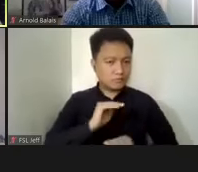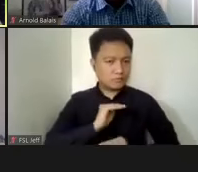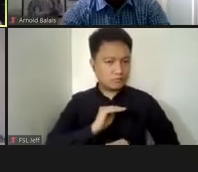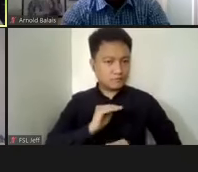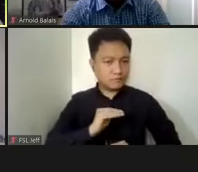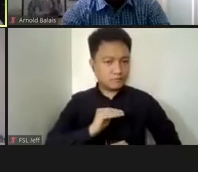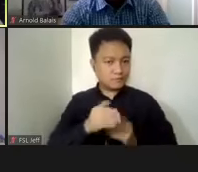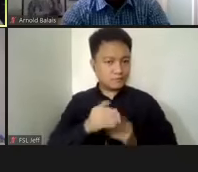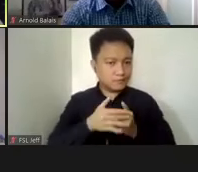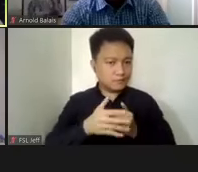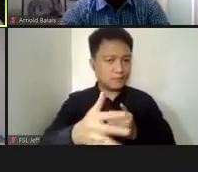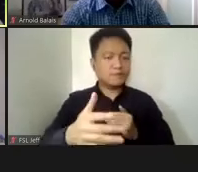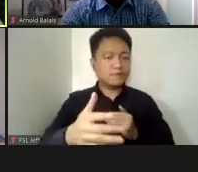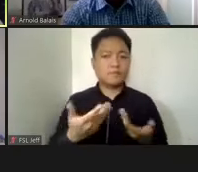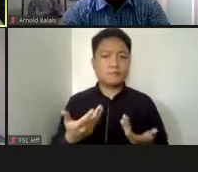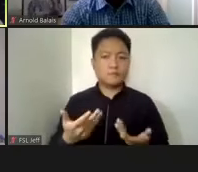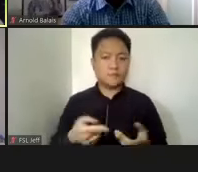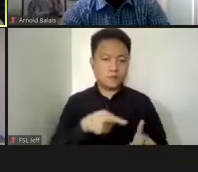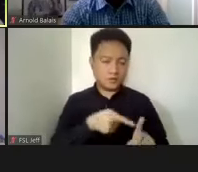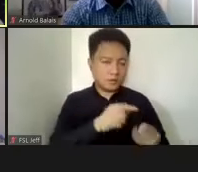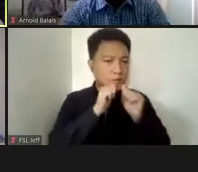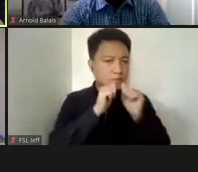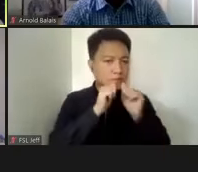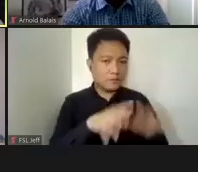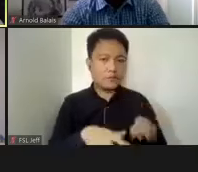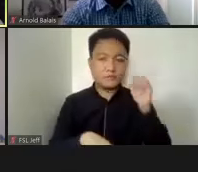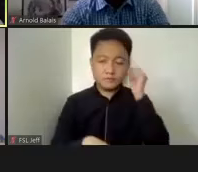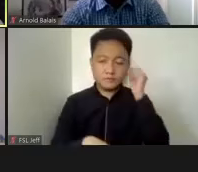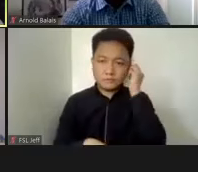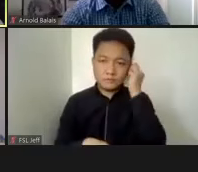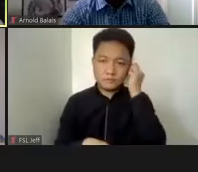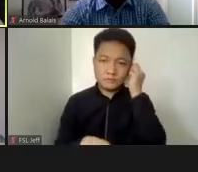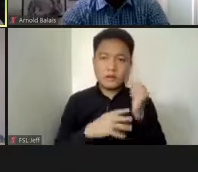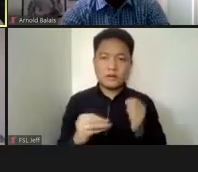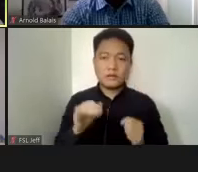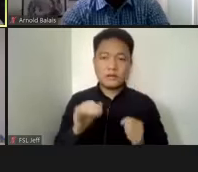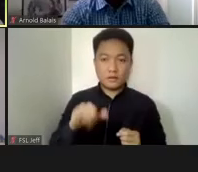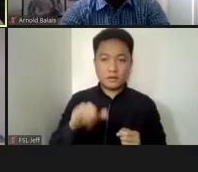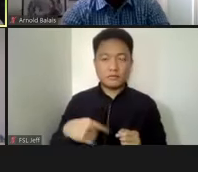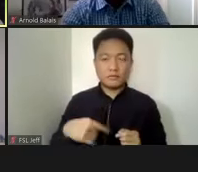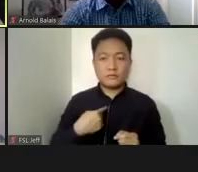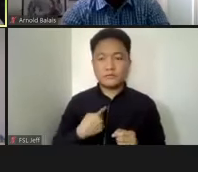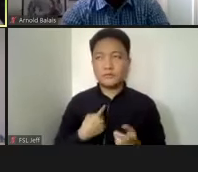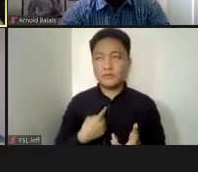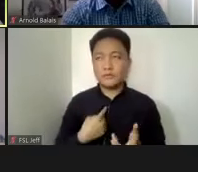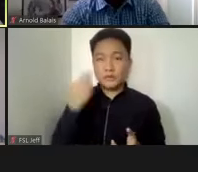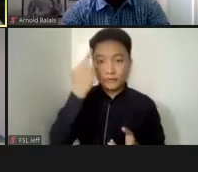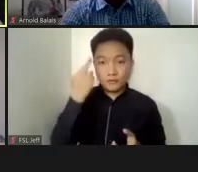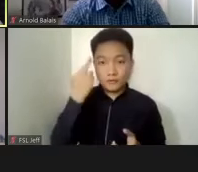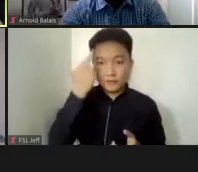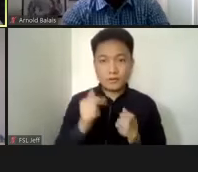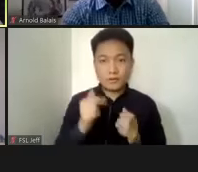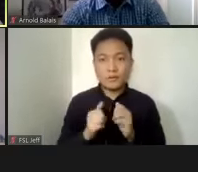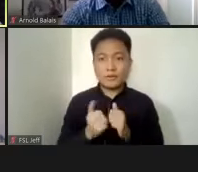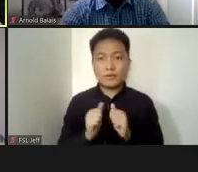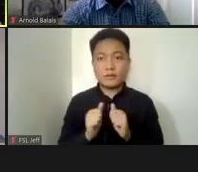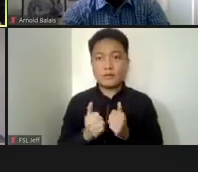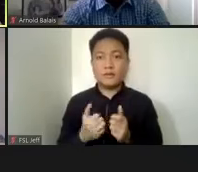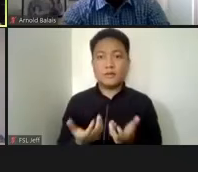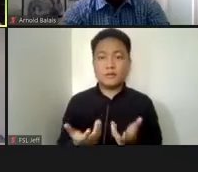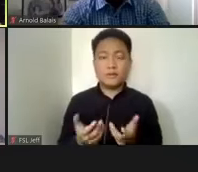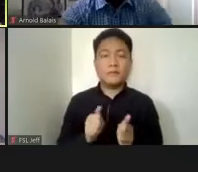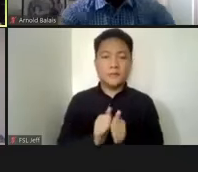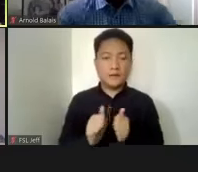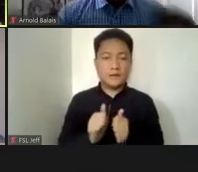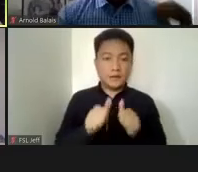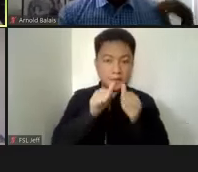alone should compel you to be a blessing to others. And I don't know what the answer to that is, and